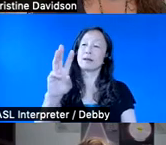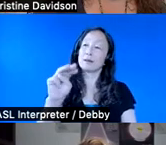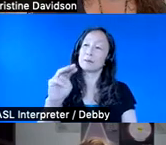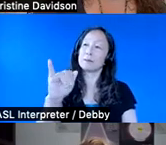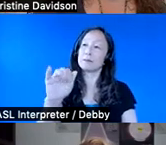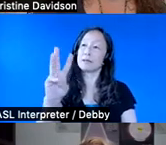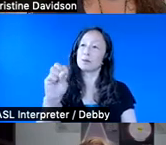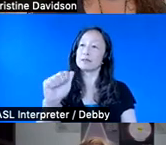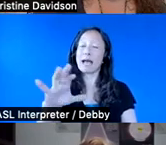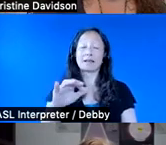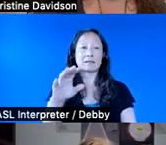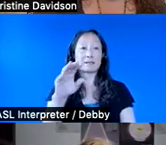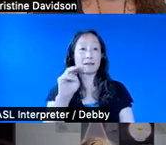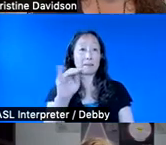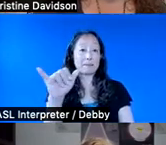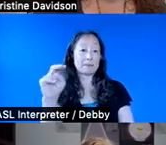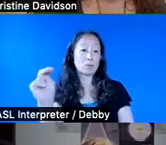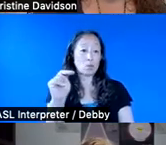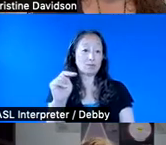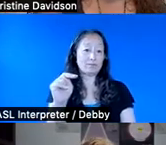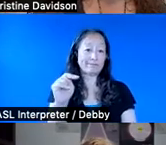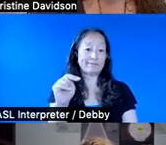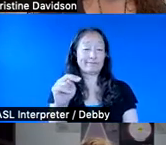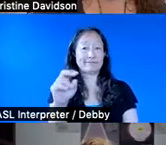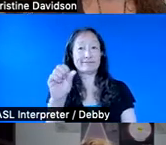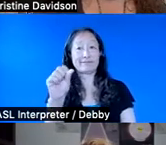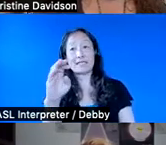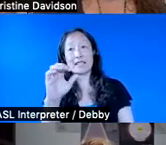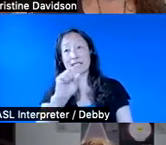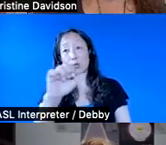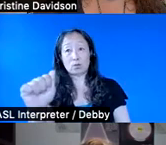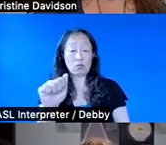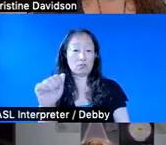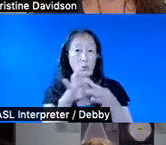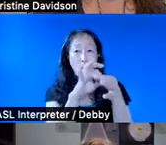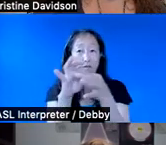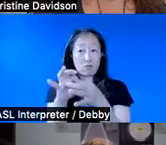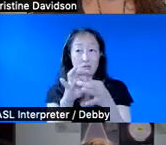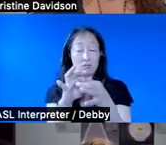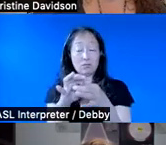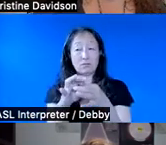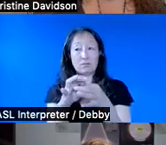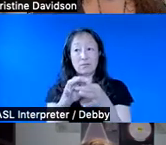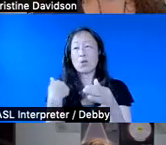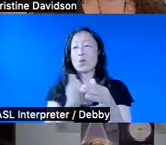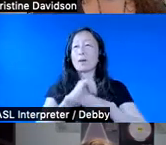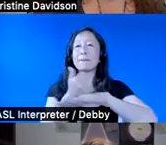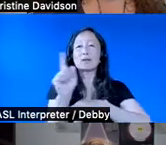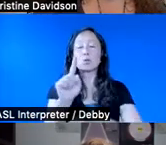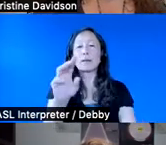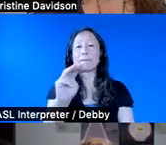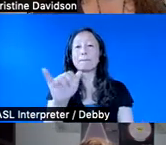Coalition, we're based in Minnesota, but, you know, every state is going to have their own legislation written into